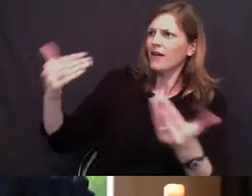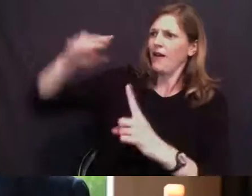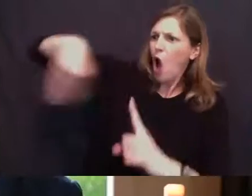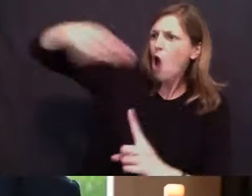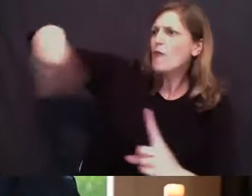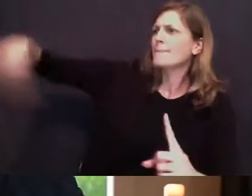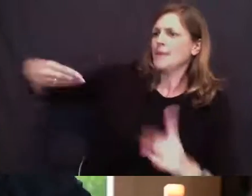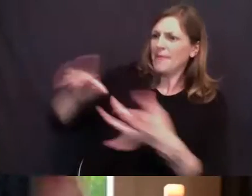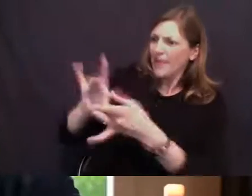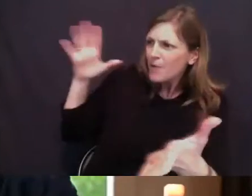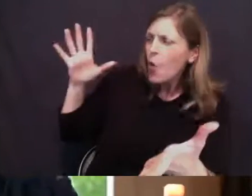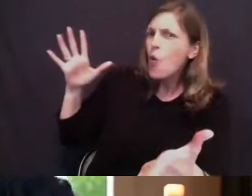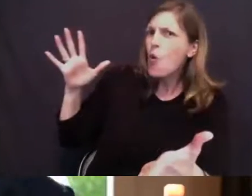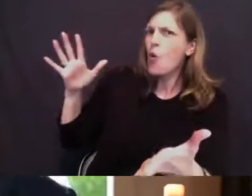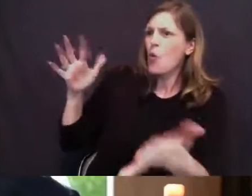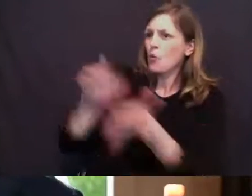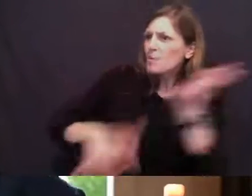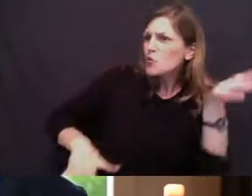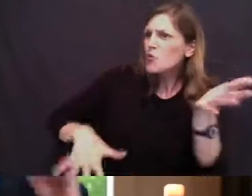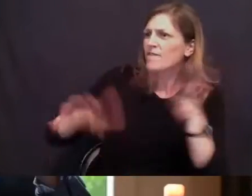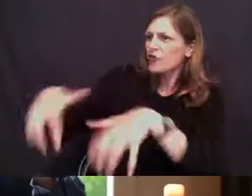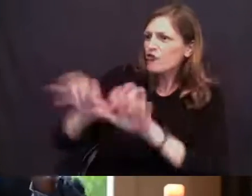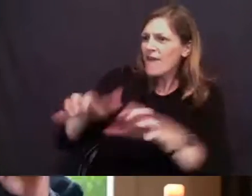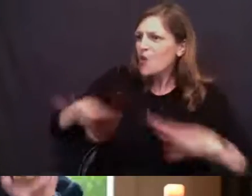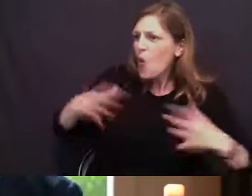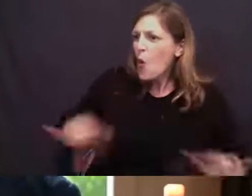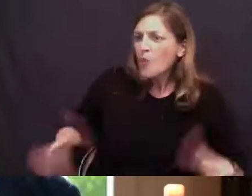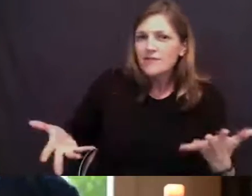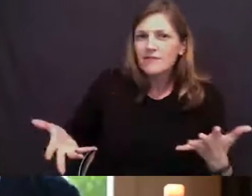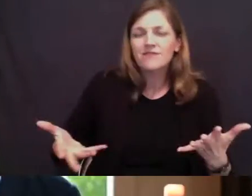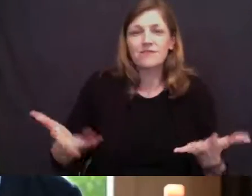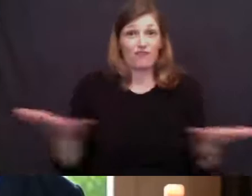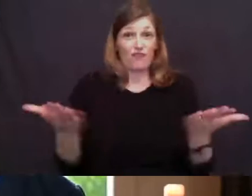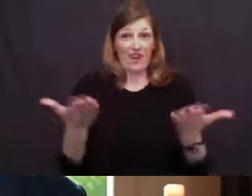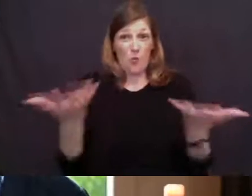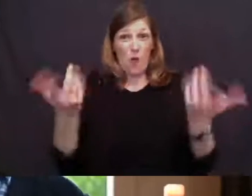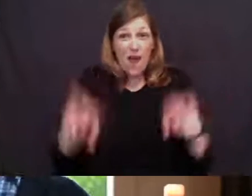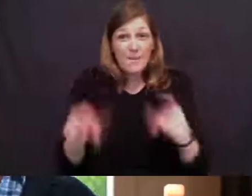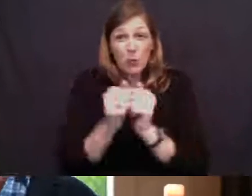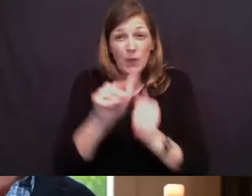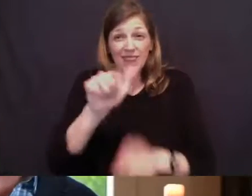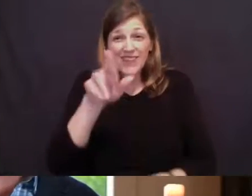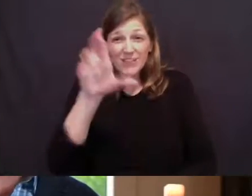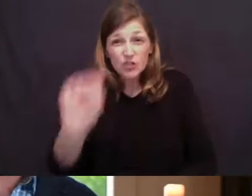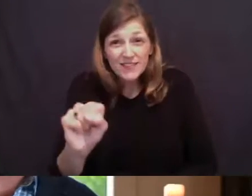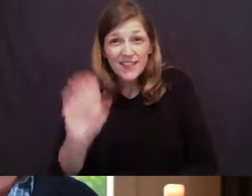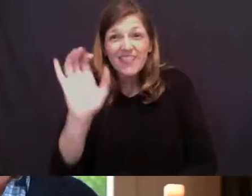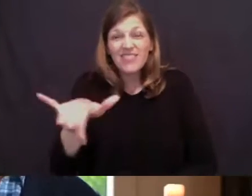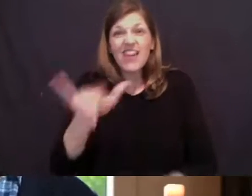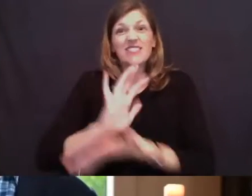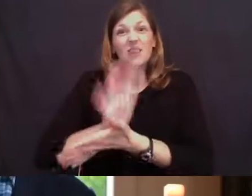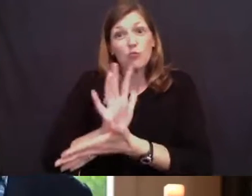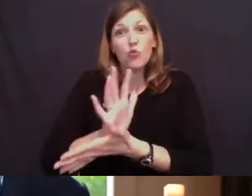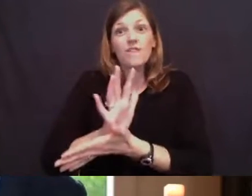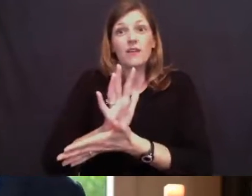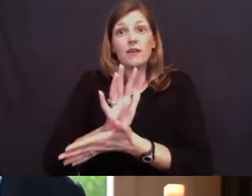go. Take the grave clothes off of him. Folks, right here, what happened with Lazarus is the movie trailer of